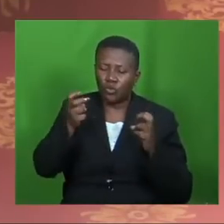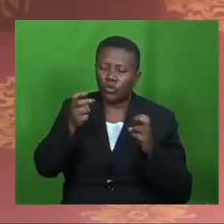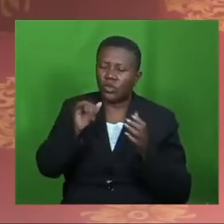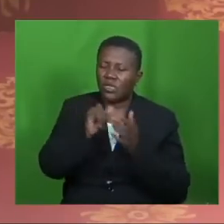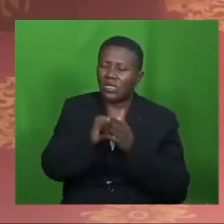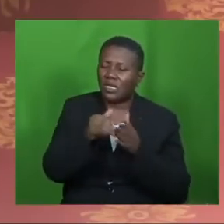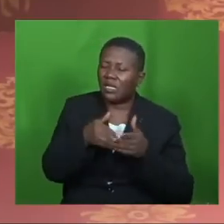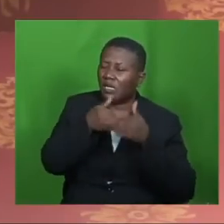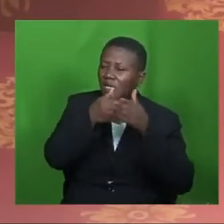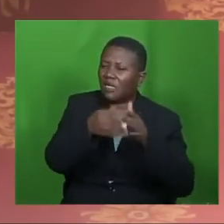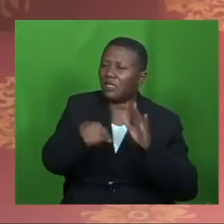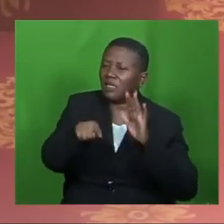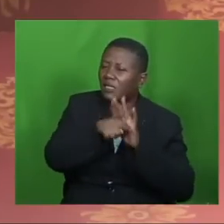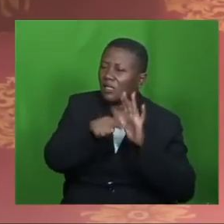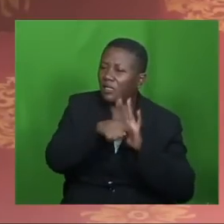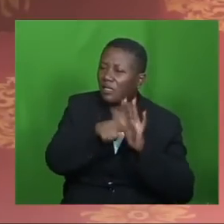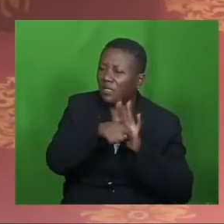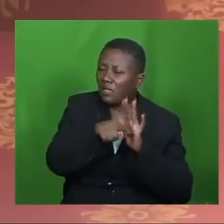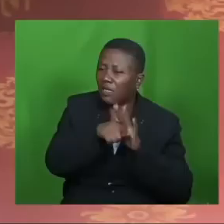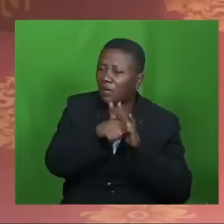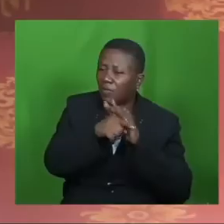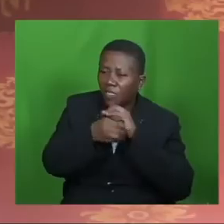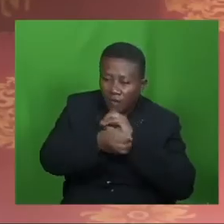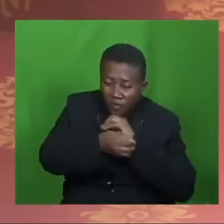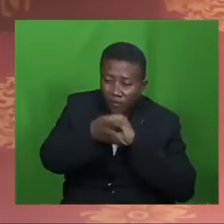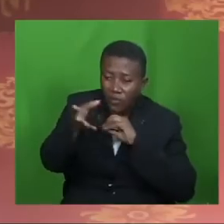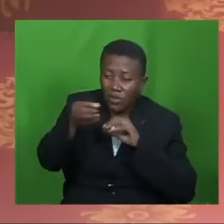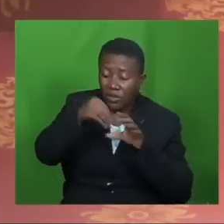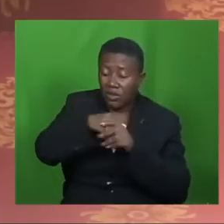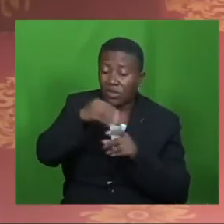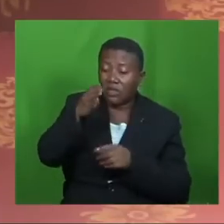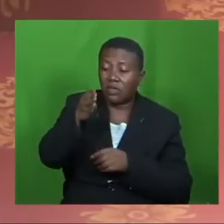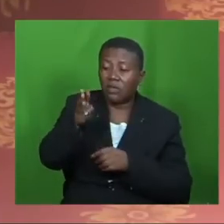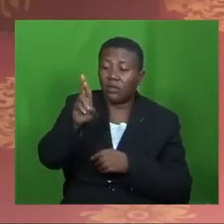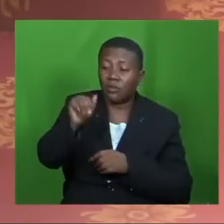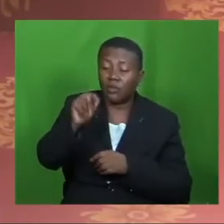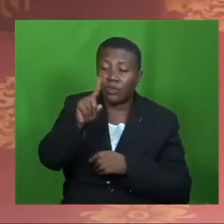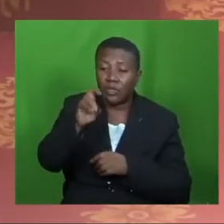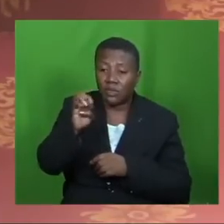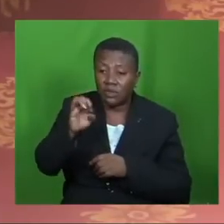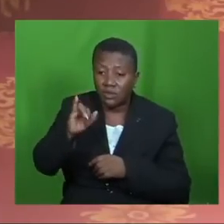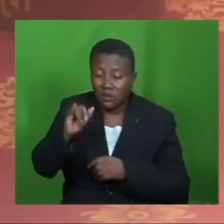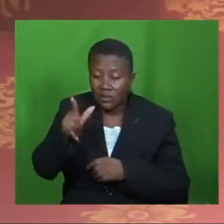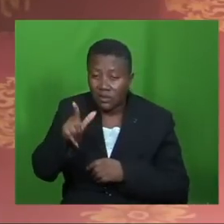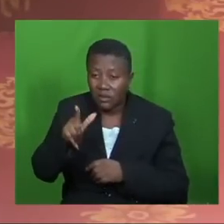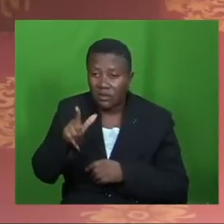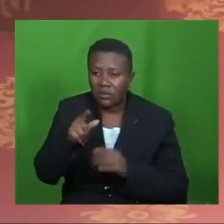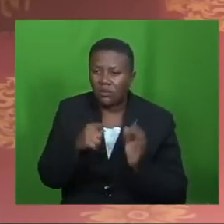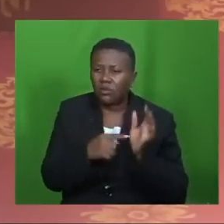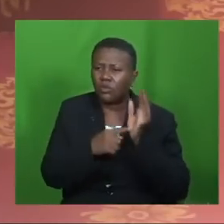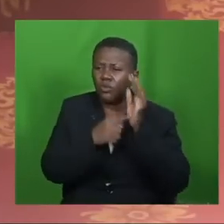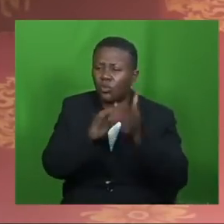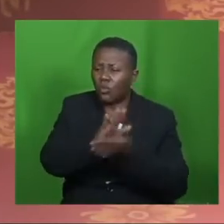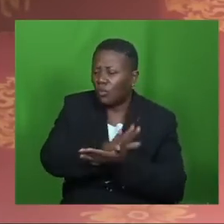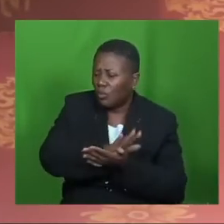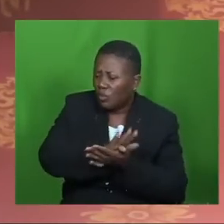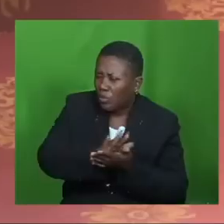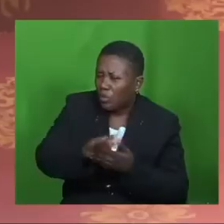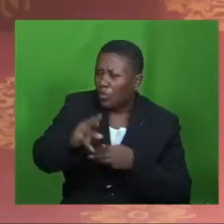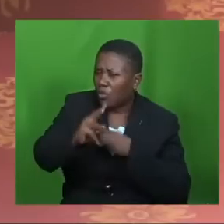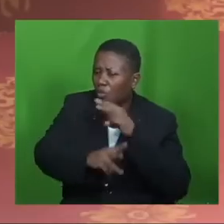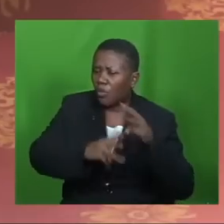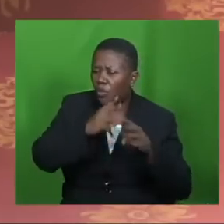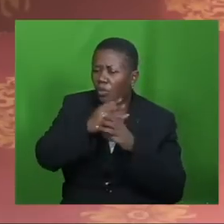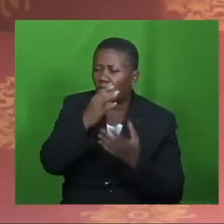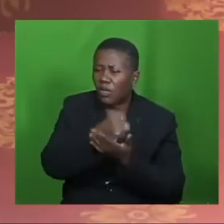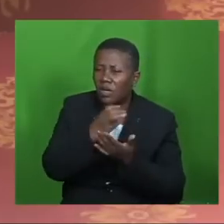publicity in the country 8 years ago in Brazil were completely off, ensuring a serene, transparent World Cup process,